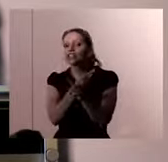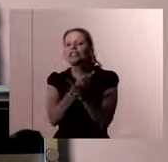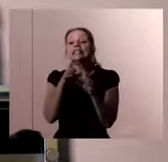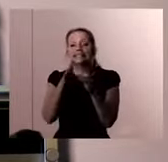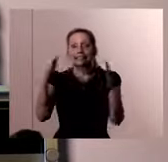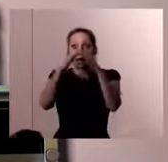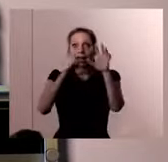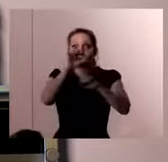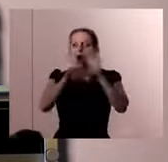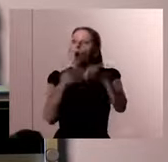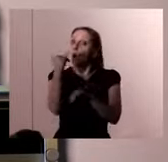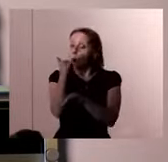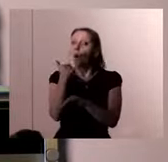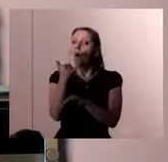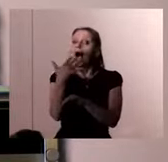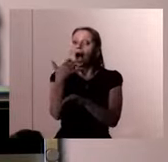welcome a baby.